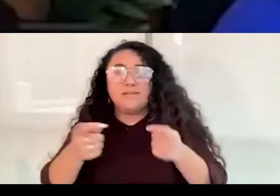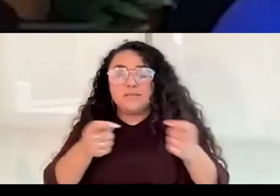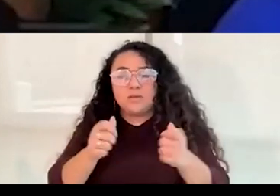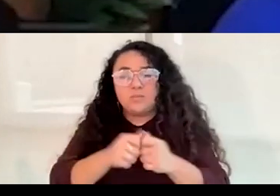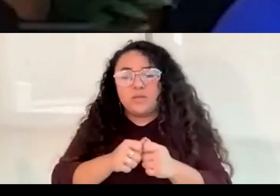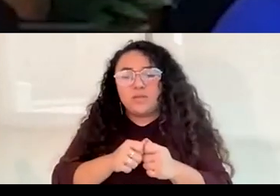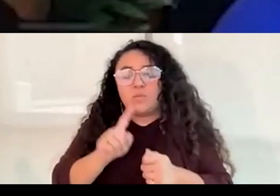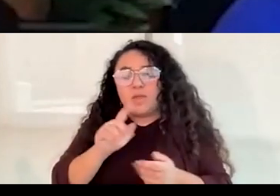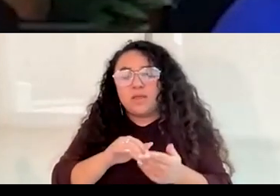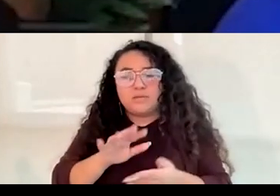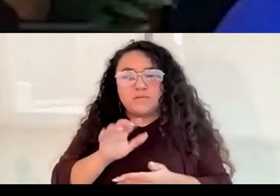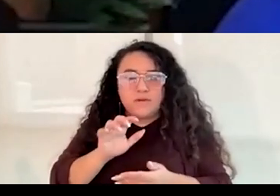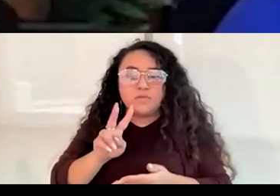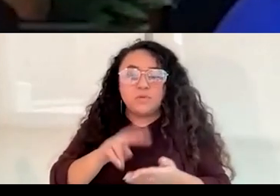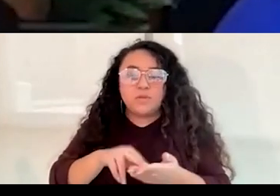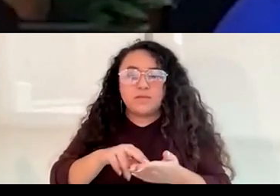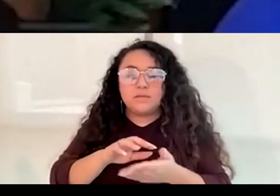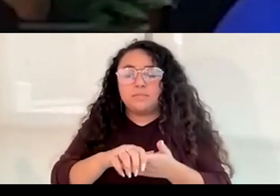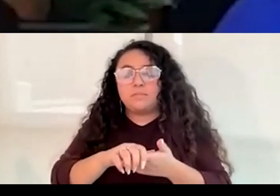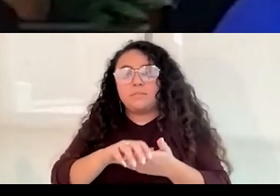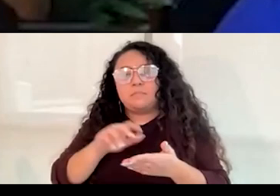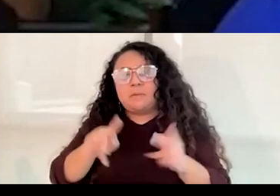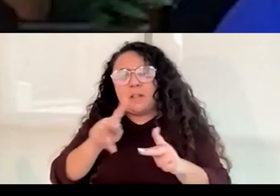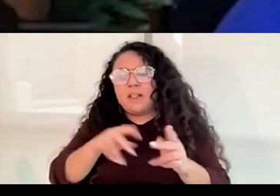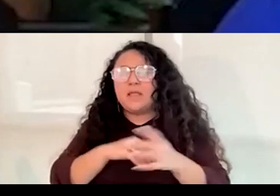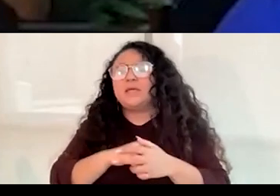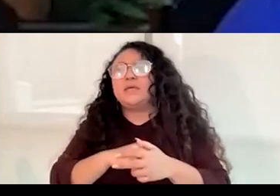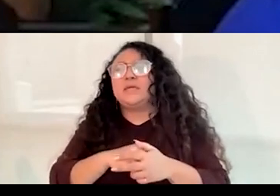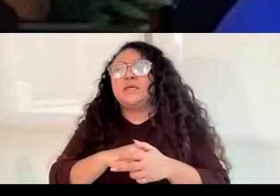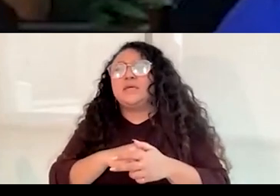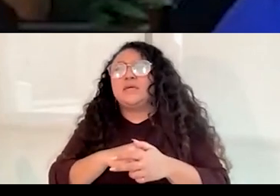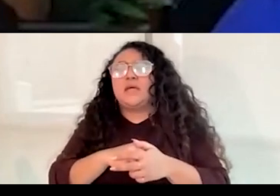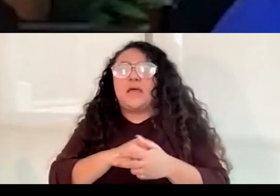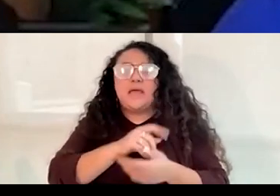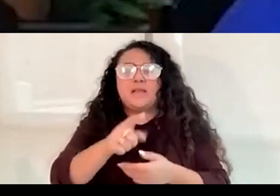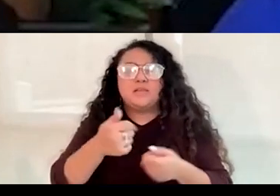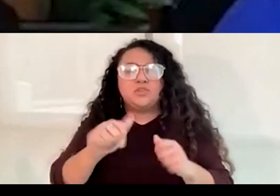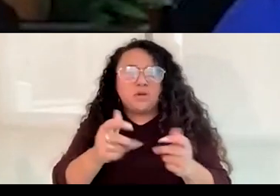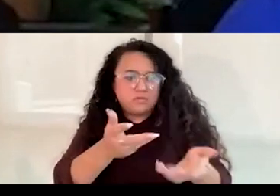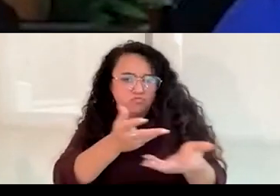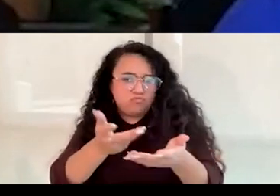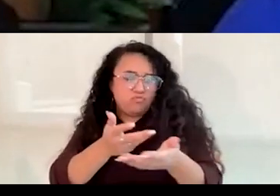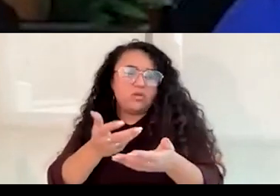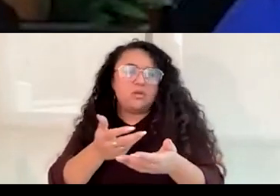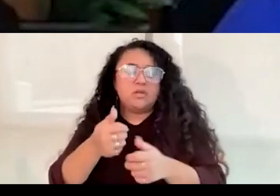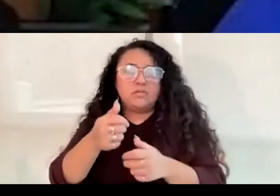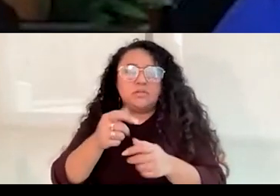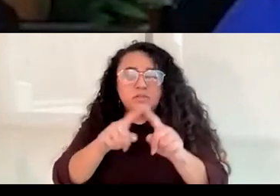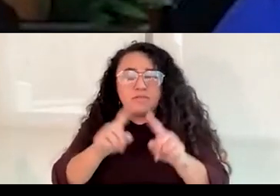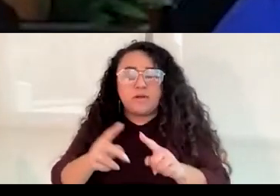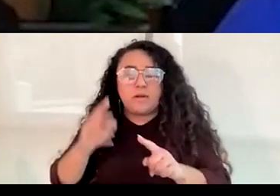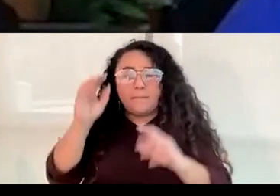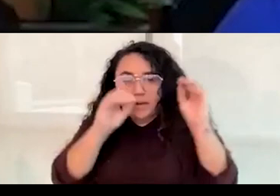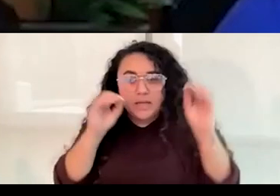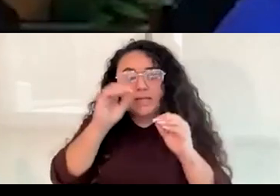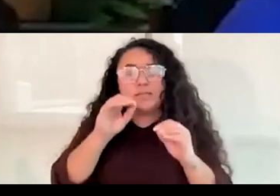and staff and incarcerated people with opposing views of who each other are. And then reflecting on